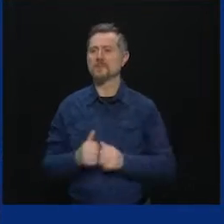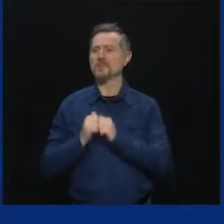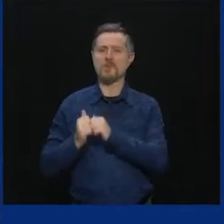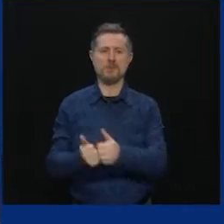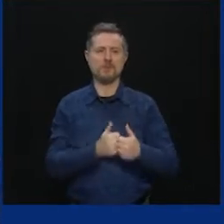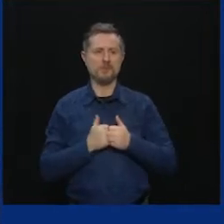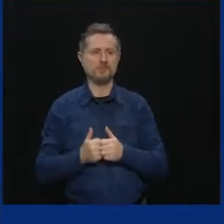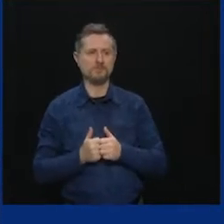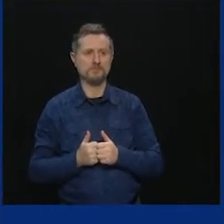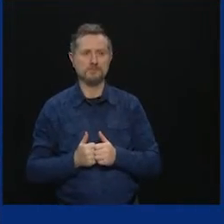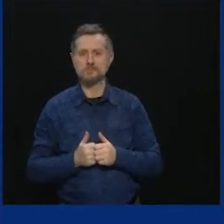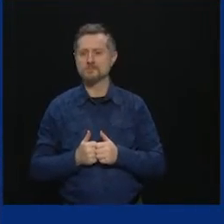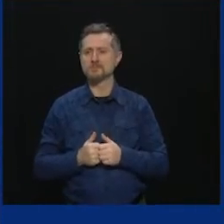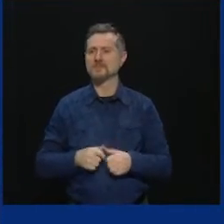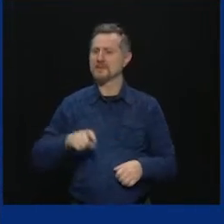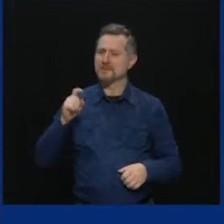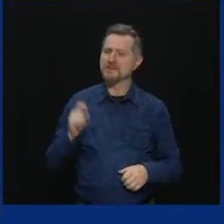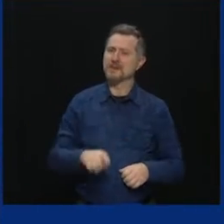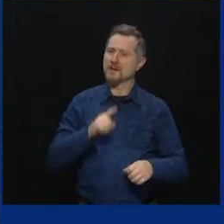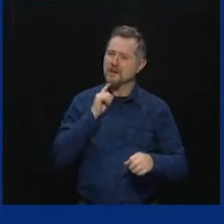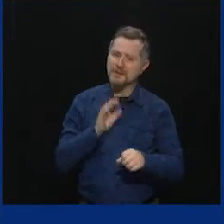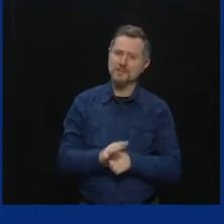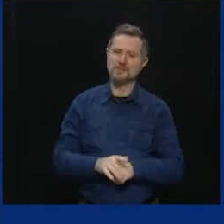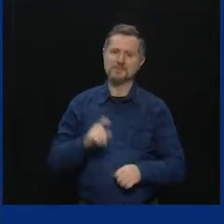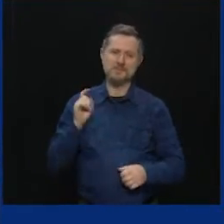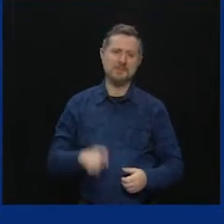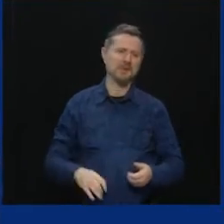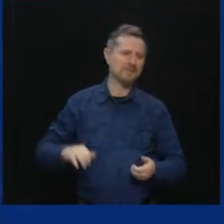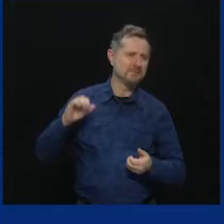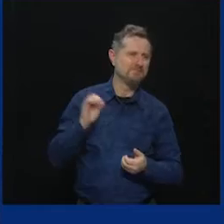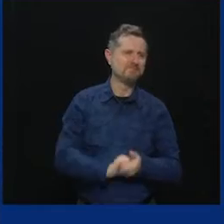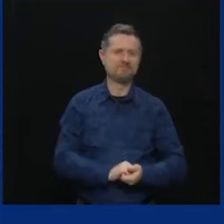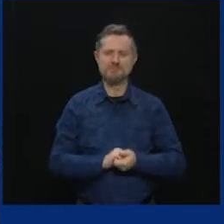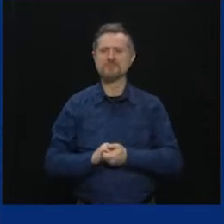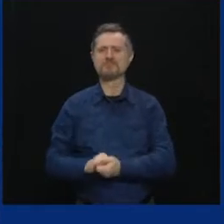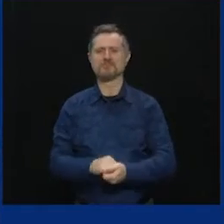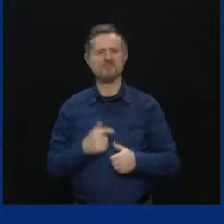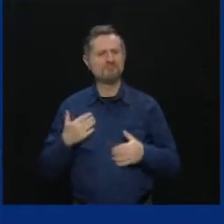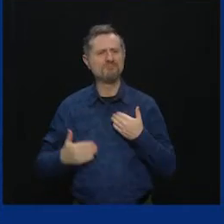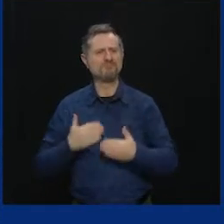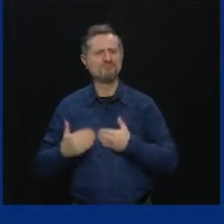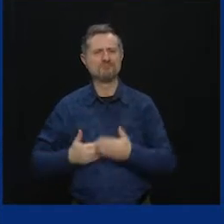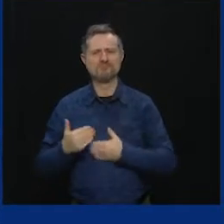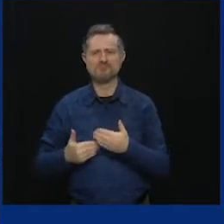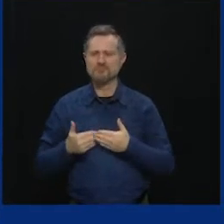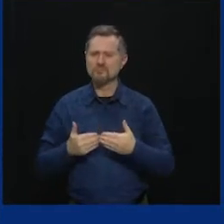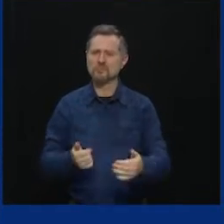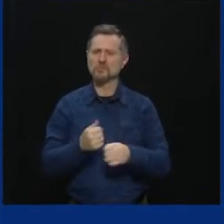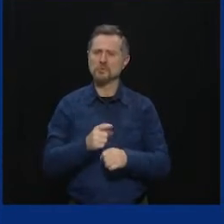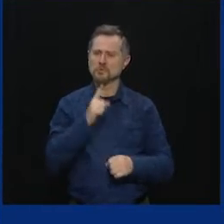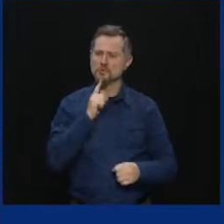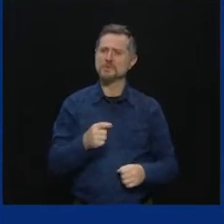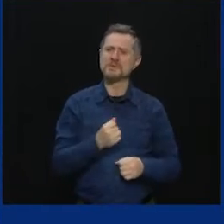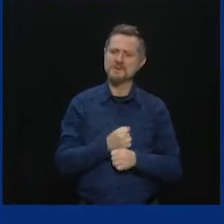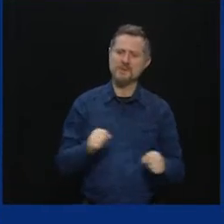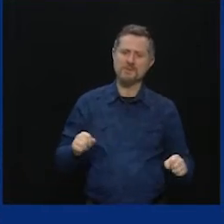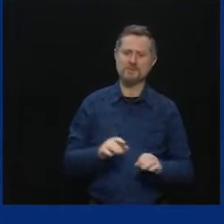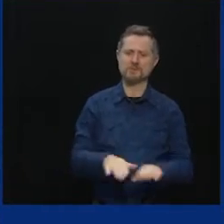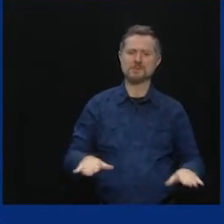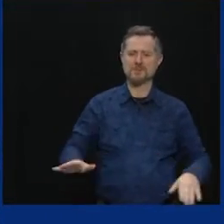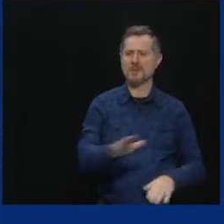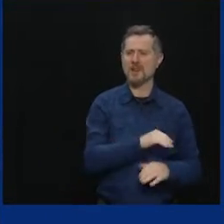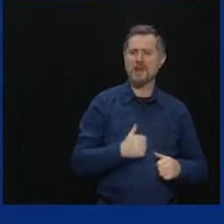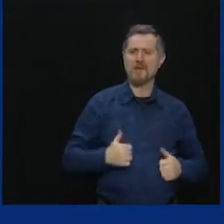deep, committed collaboration on a consistent basis to make sure we save the lives of